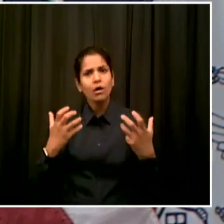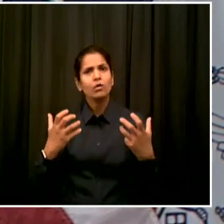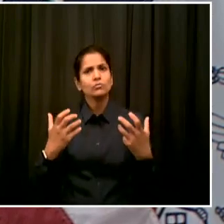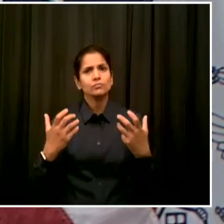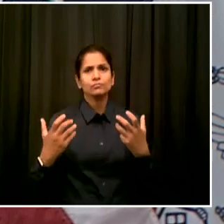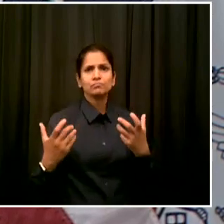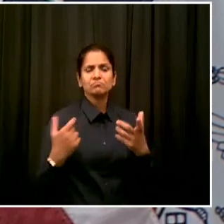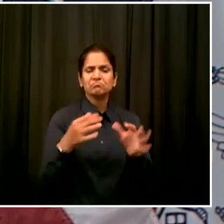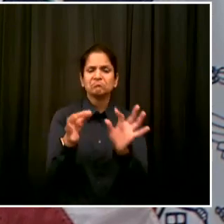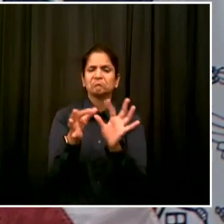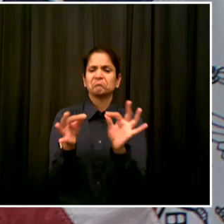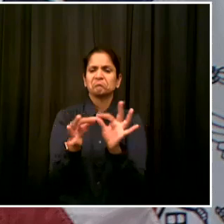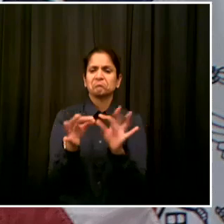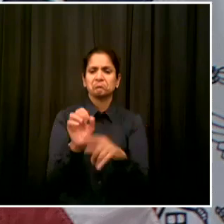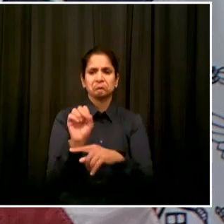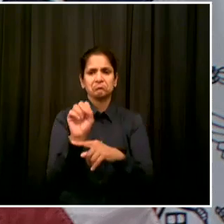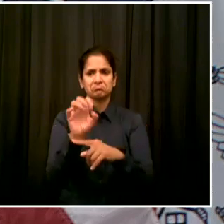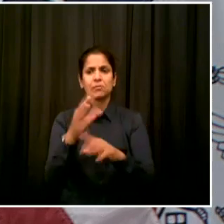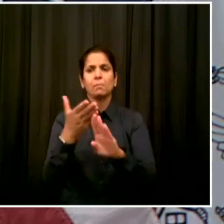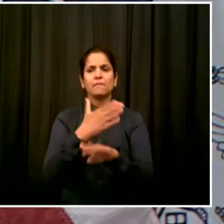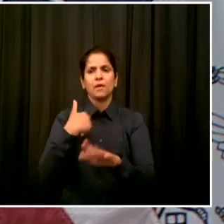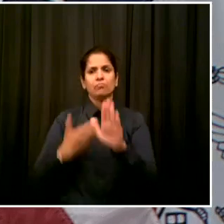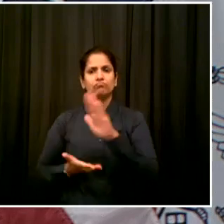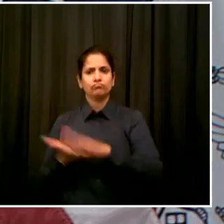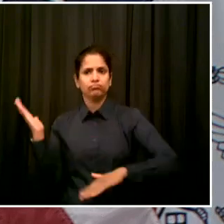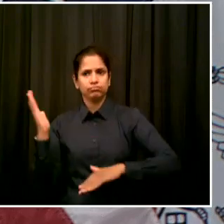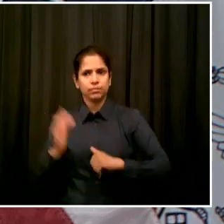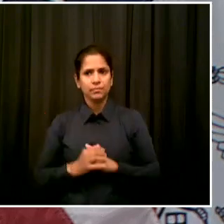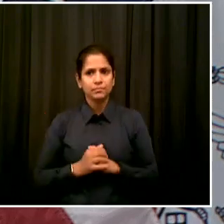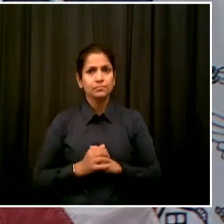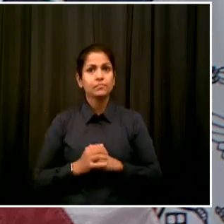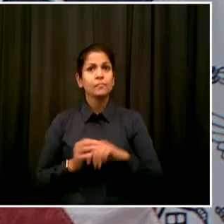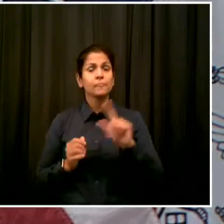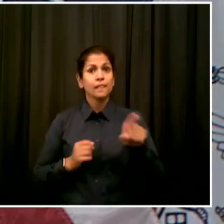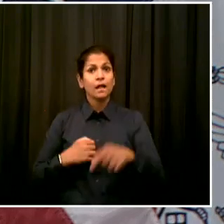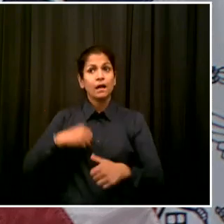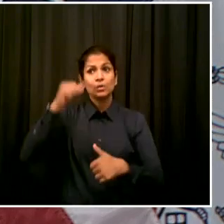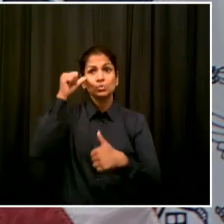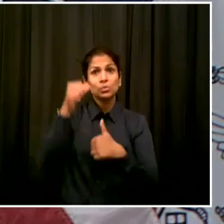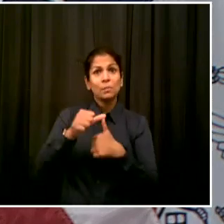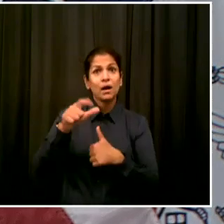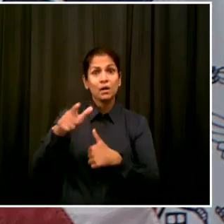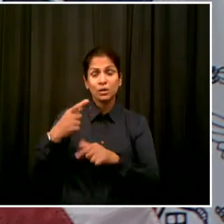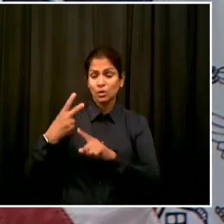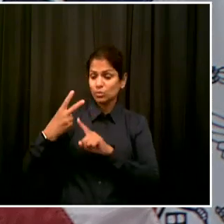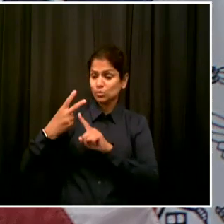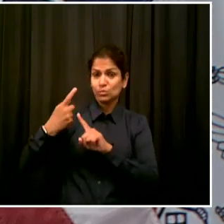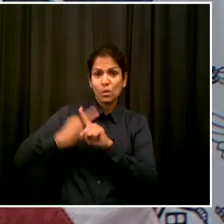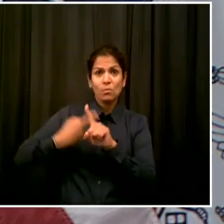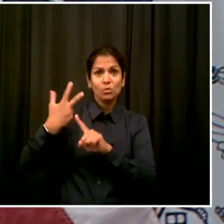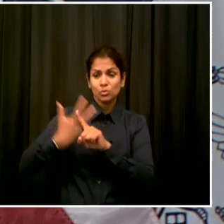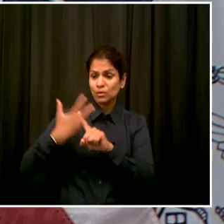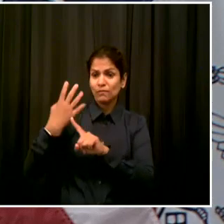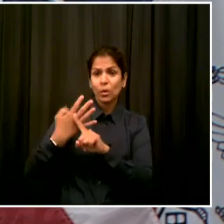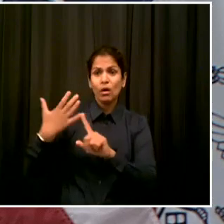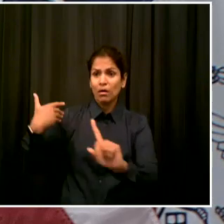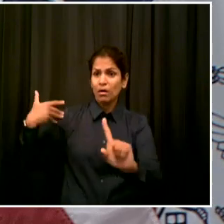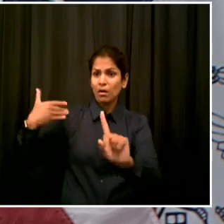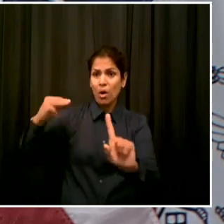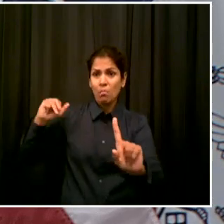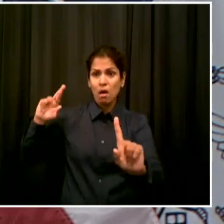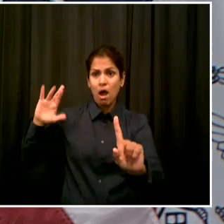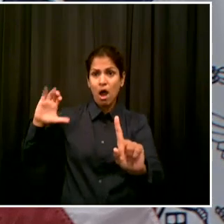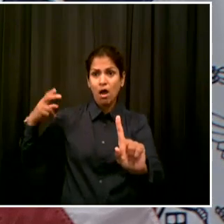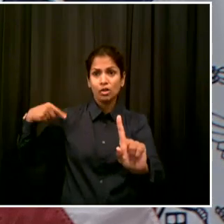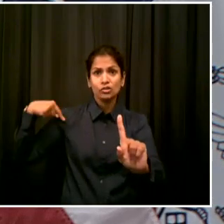extraordinarily challenging and painful and difficult, but also in many, many ways triumphant fight that New Yorkers have waged